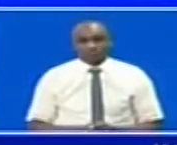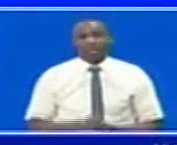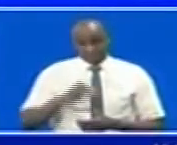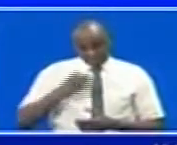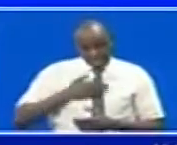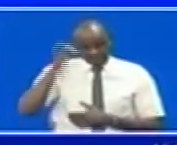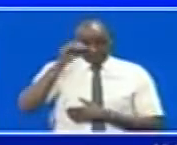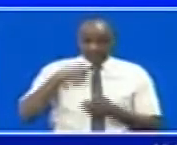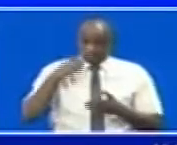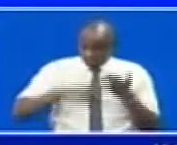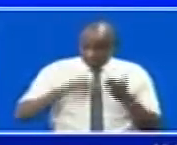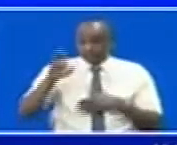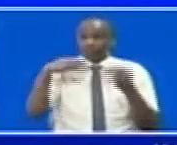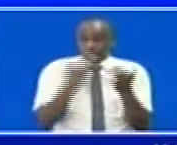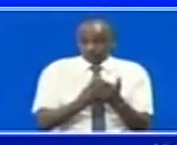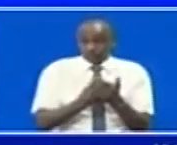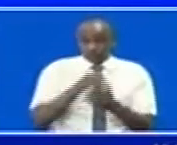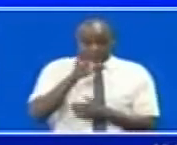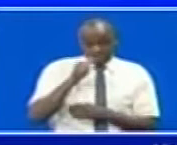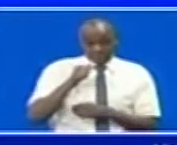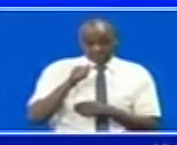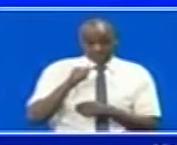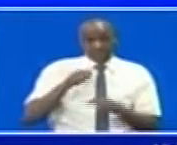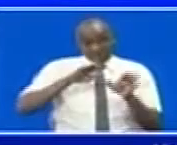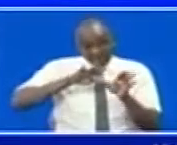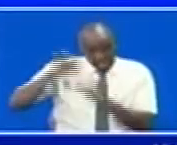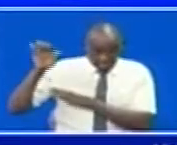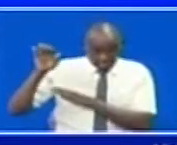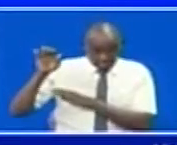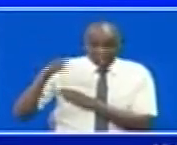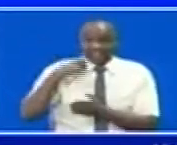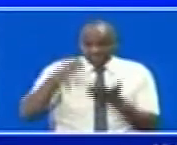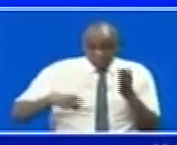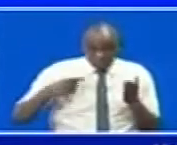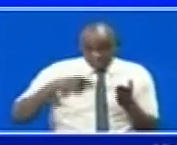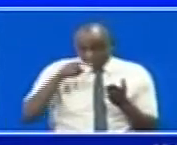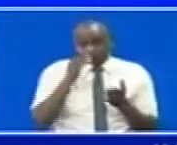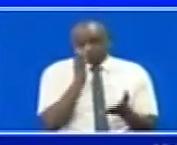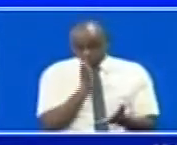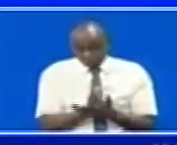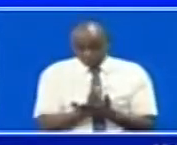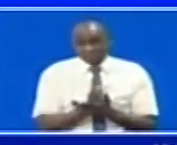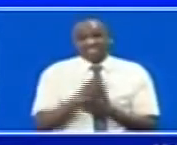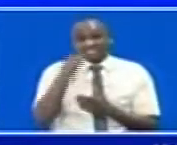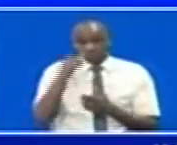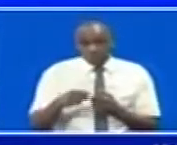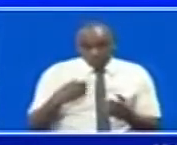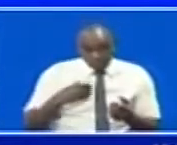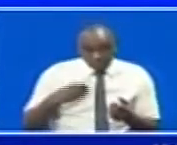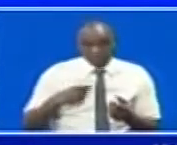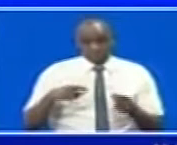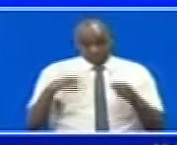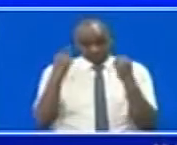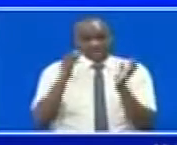Now, my take tonight is about the proposal from the National Assembly that will no doubt reignite the sibling rivalry it